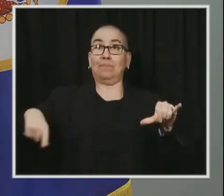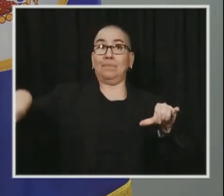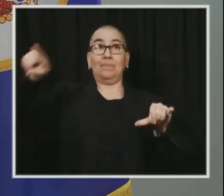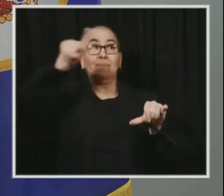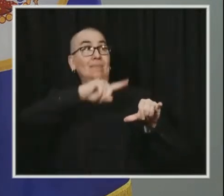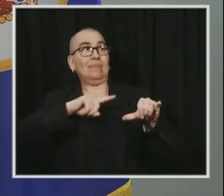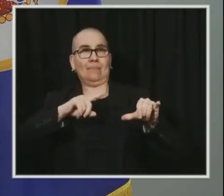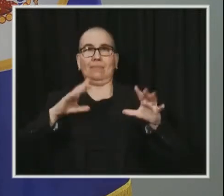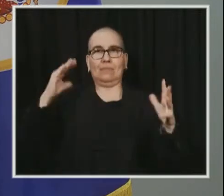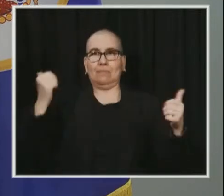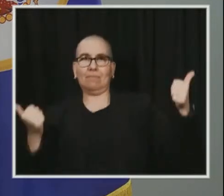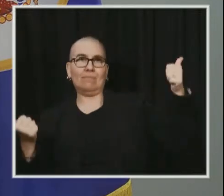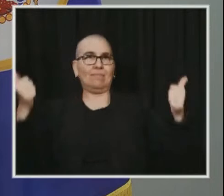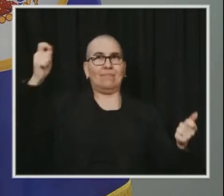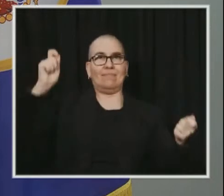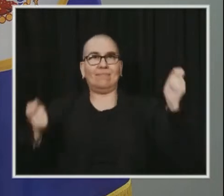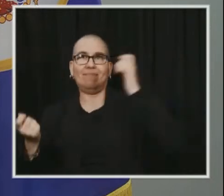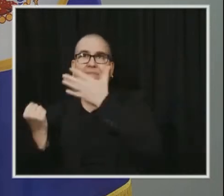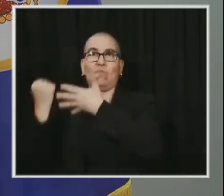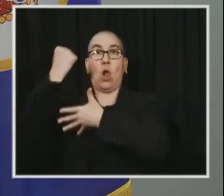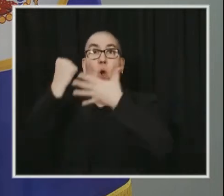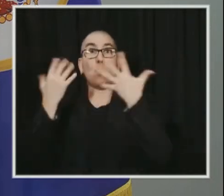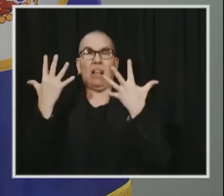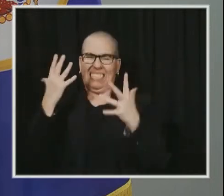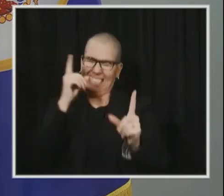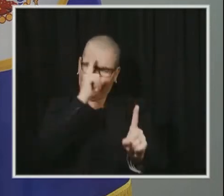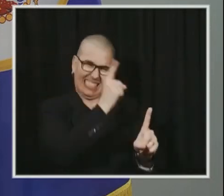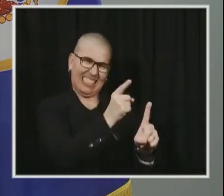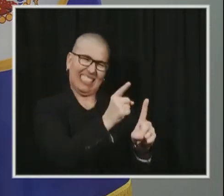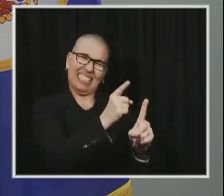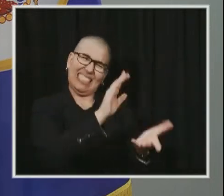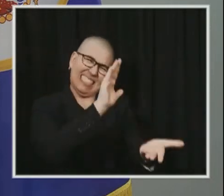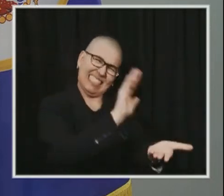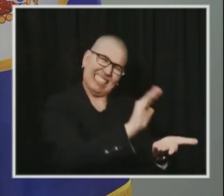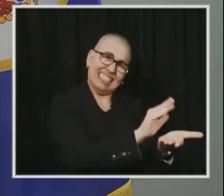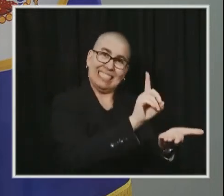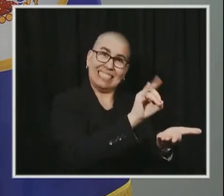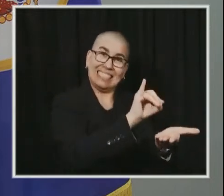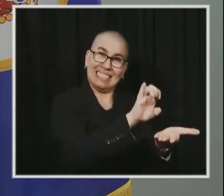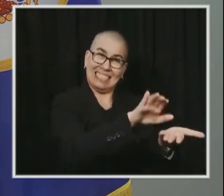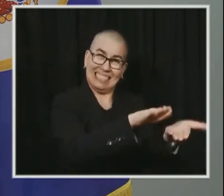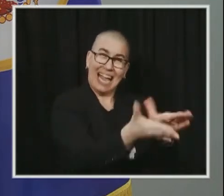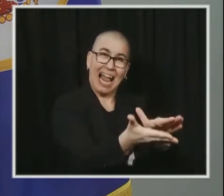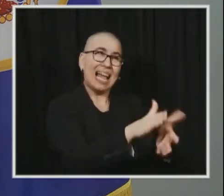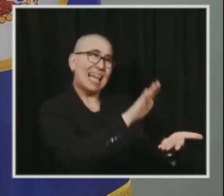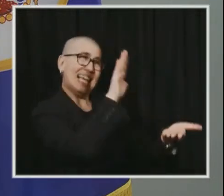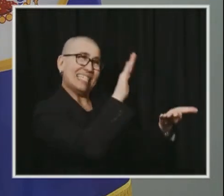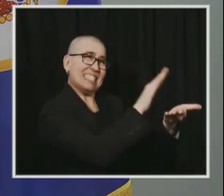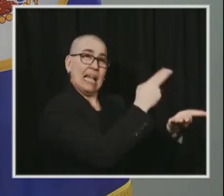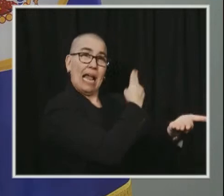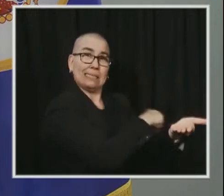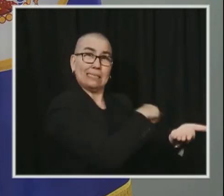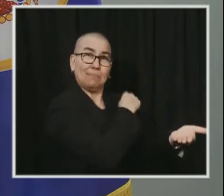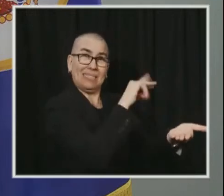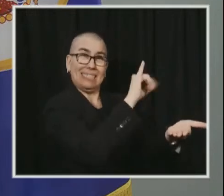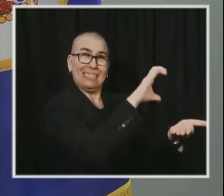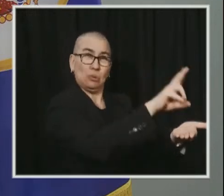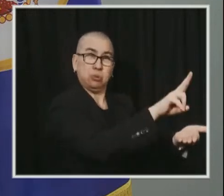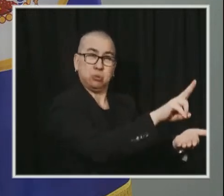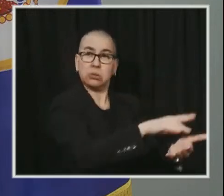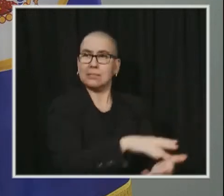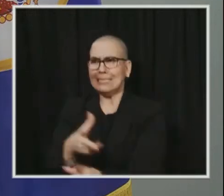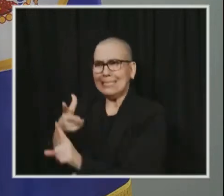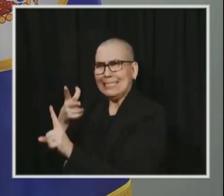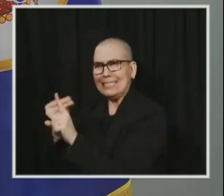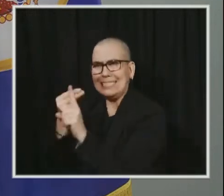death and hospitalizations from COVID-19. We're making headway in vaccinating those most at risk, our oldest